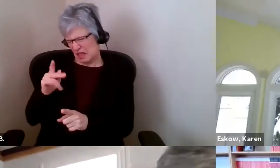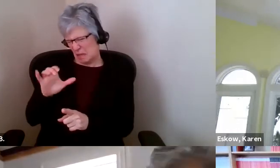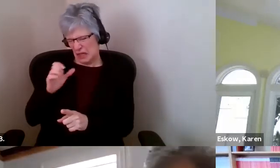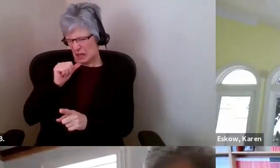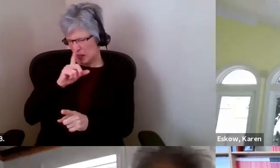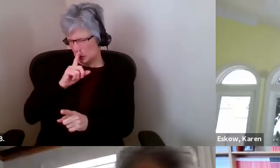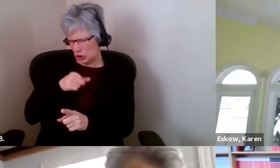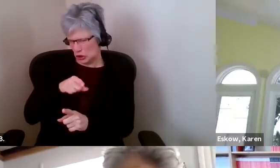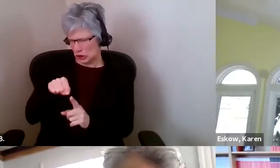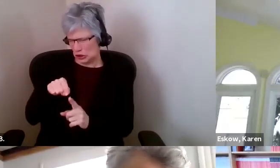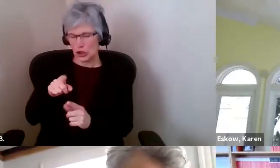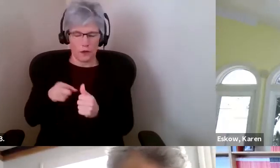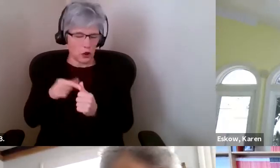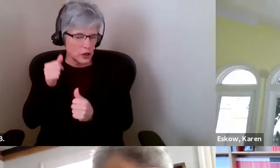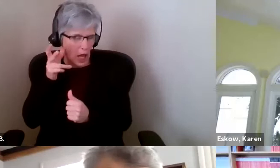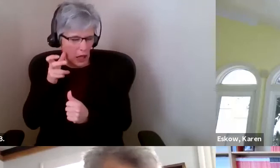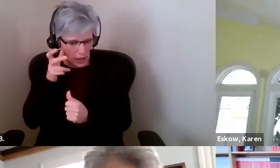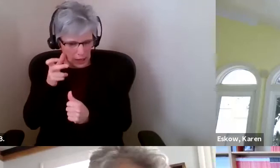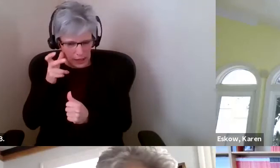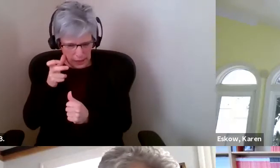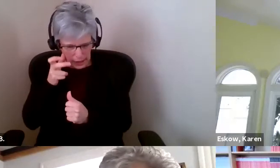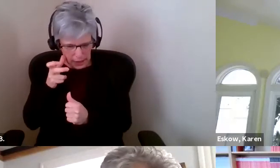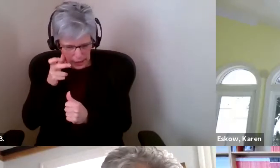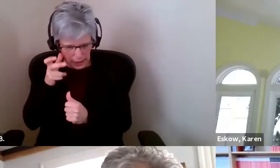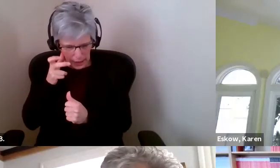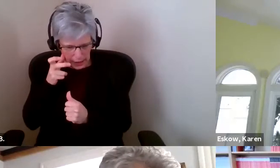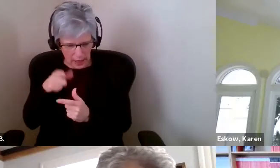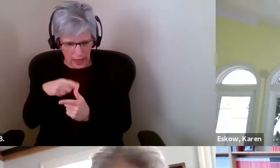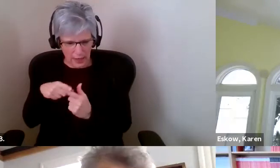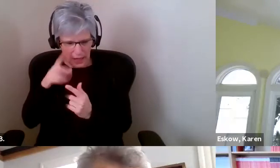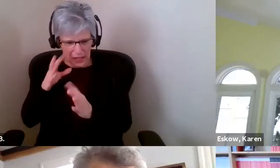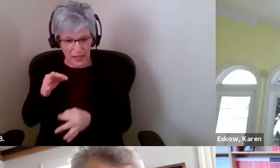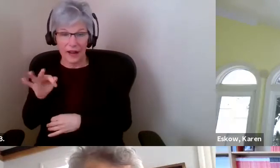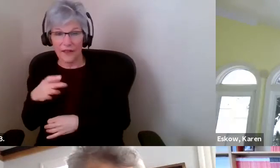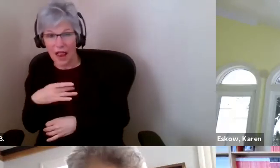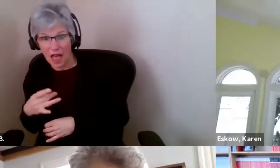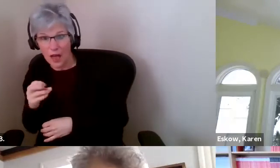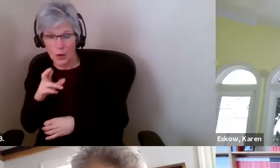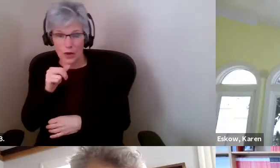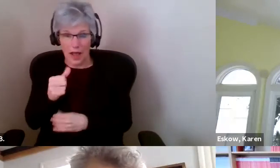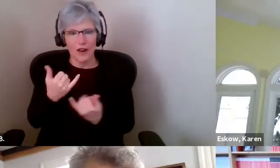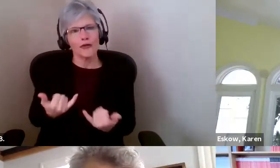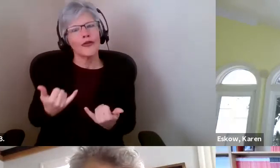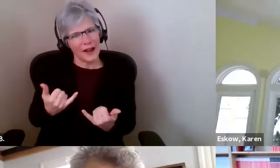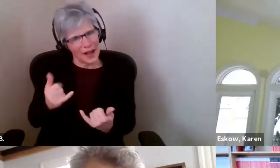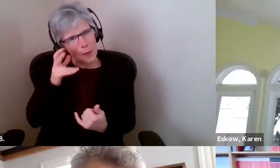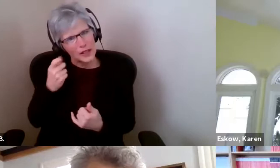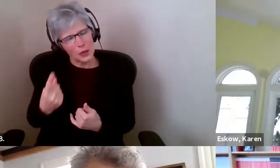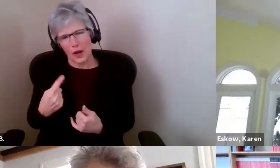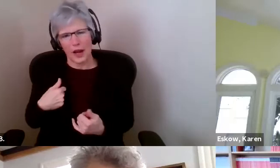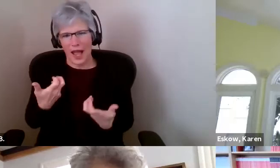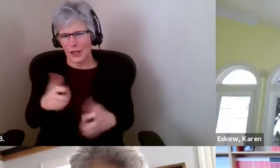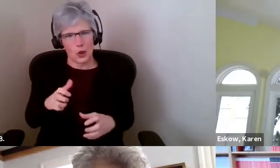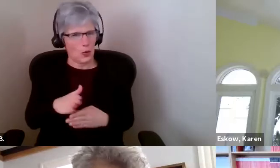very carefully and then once, and then I can decide whether or not I like it. I'm listening to one right now I don't want to share that someone in the